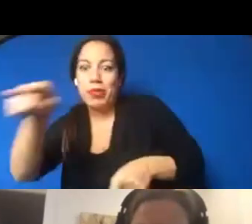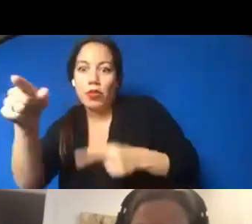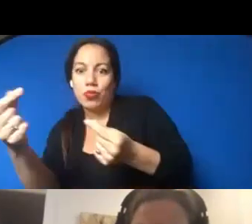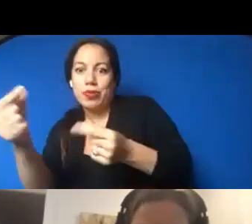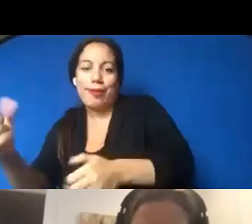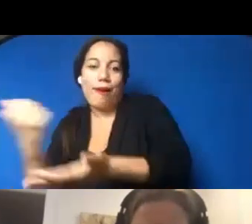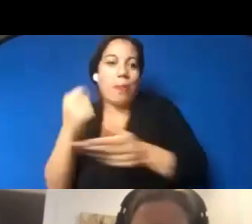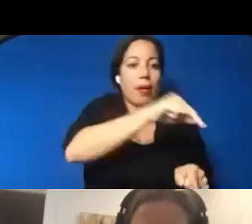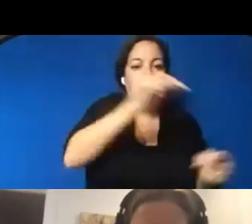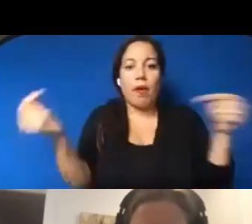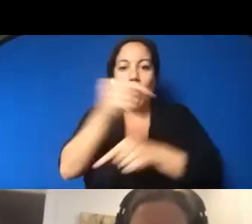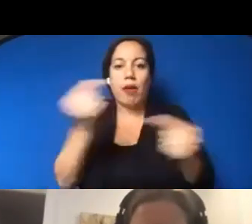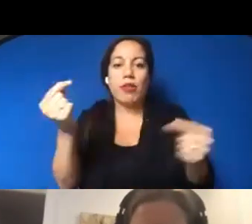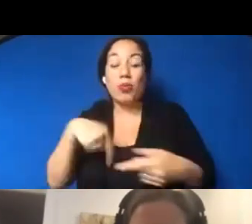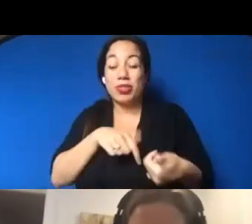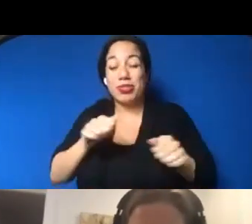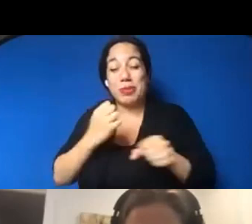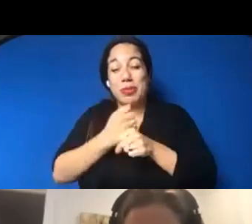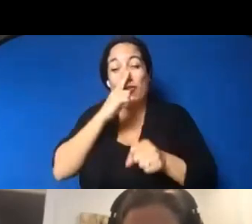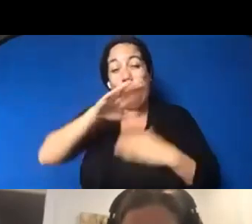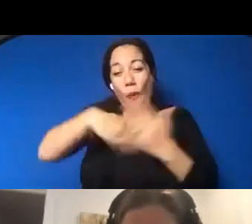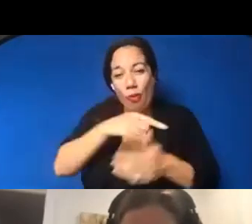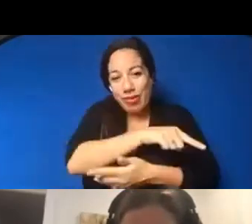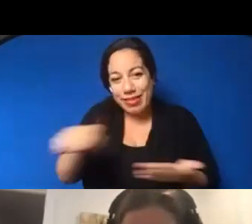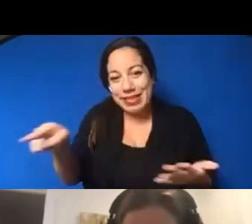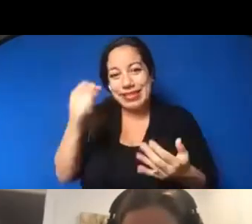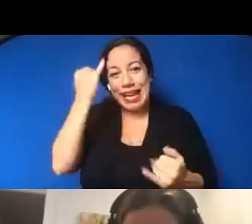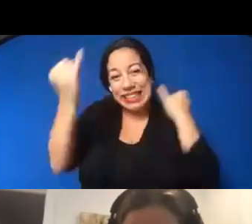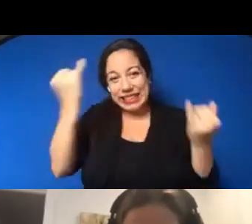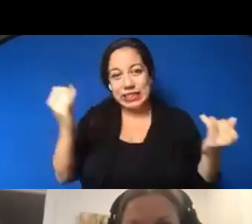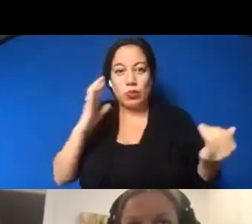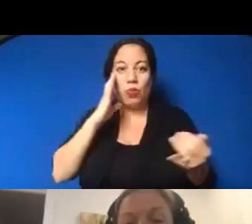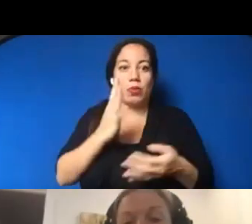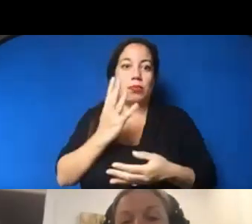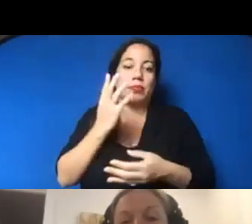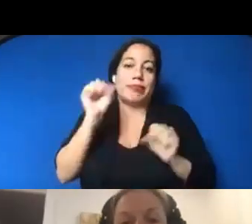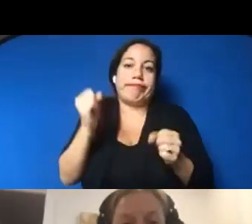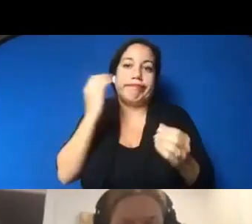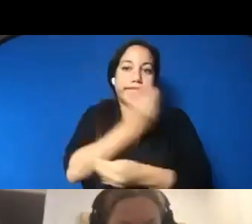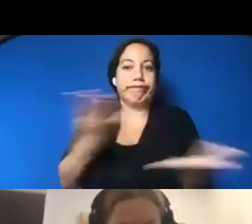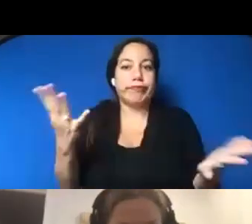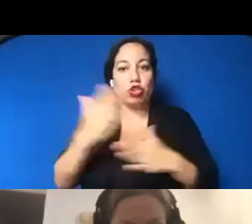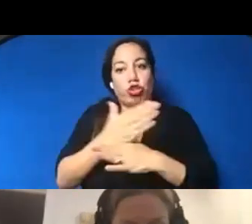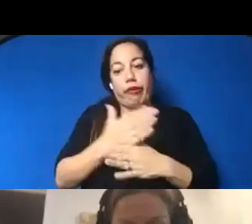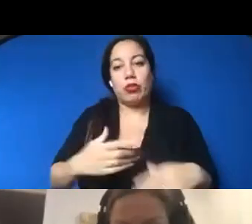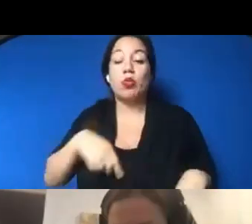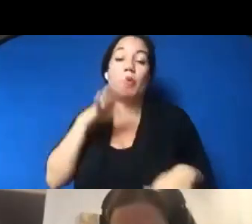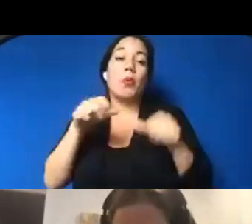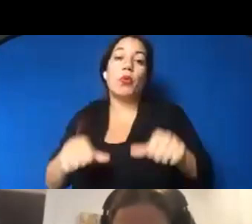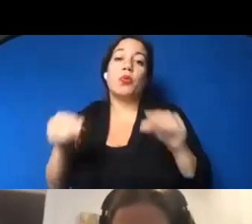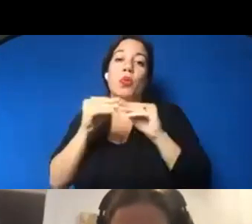trying to get that all accessible to you through this repository. Great, thank you. And we will post more information about that on our website.